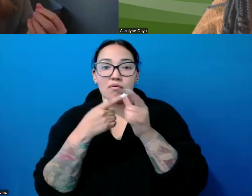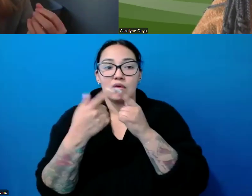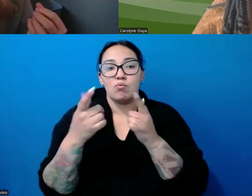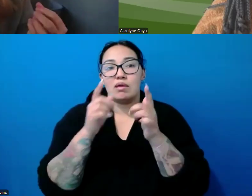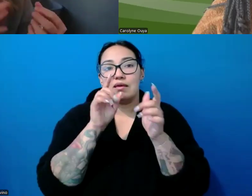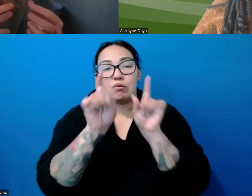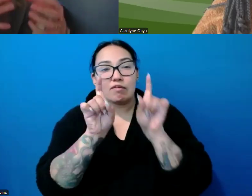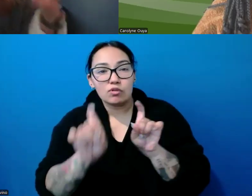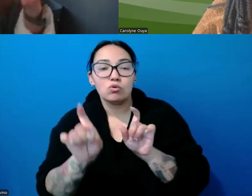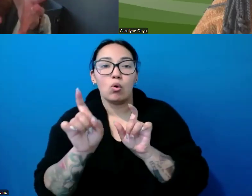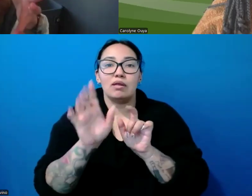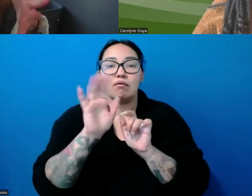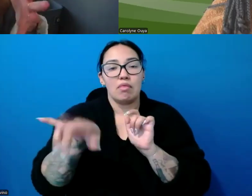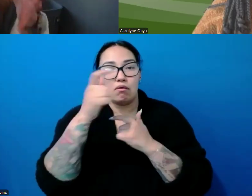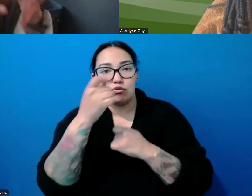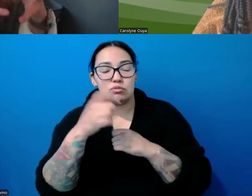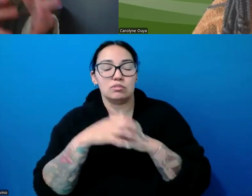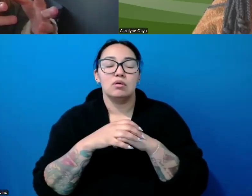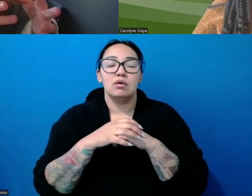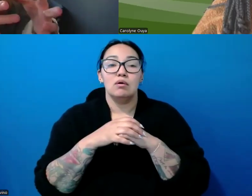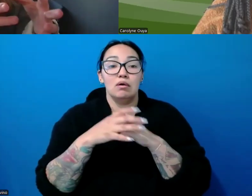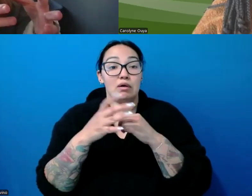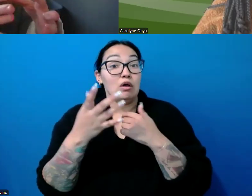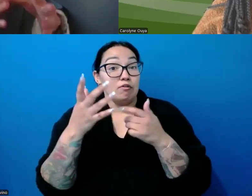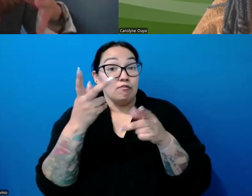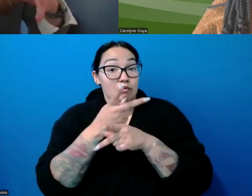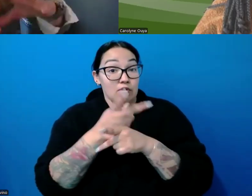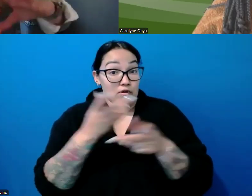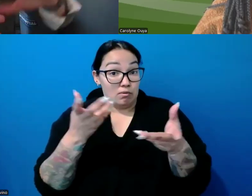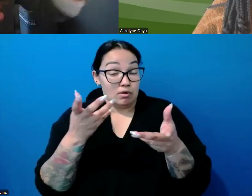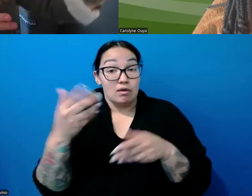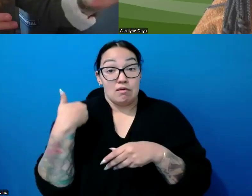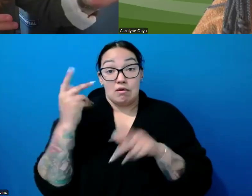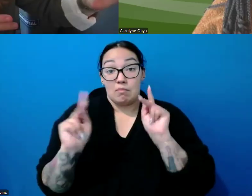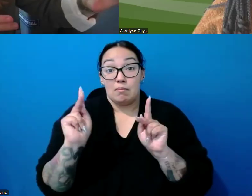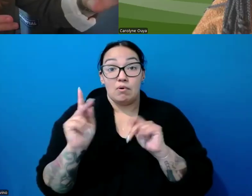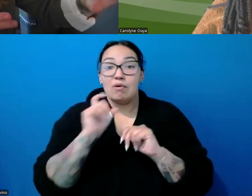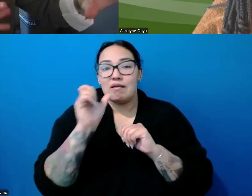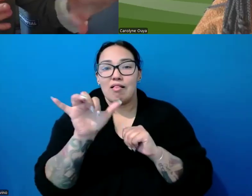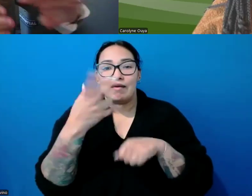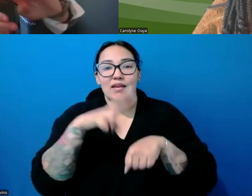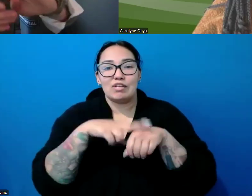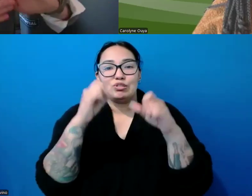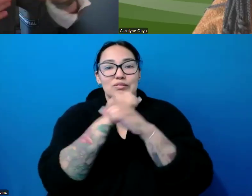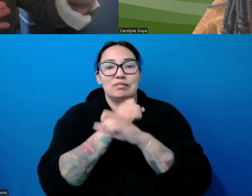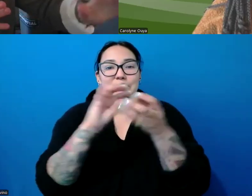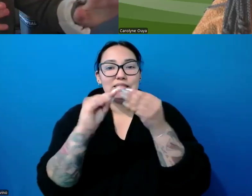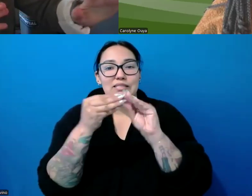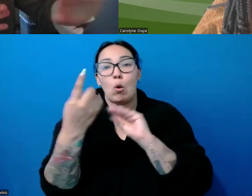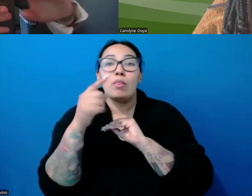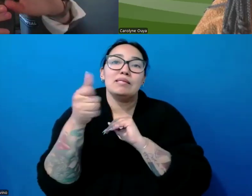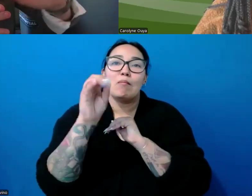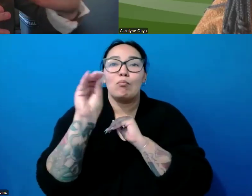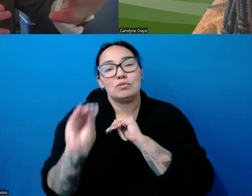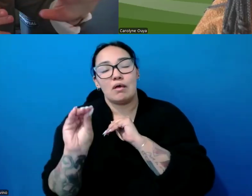their interests. And then what we found is our young people, they weren't like the national statistics saying that only 10%